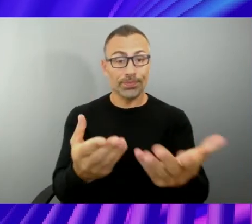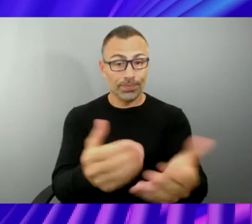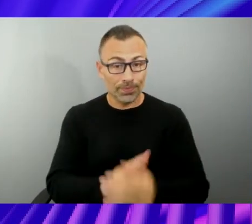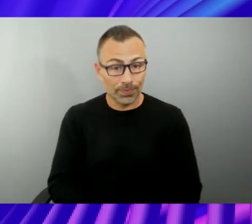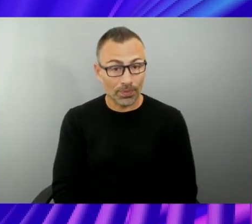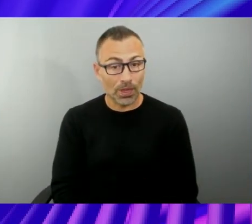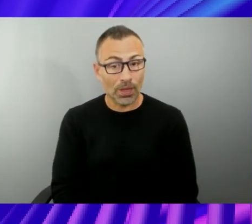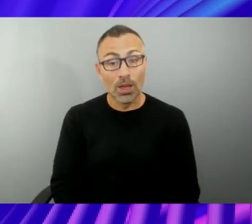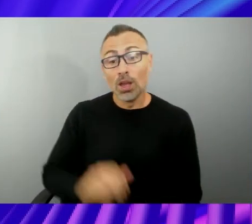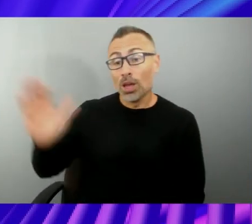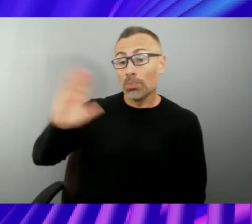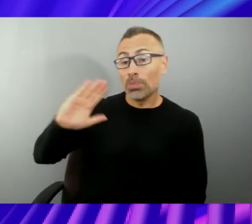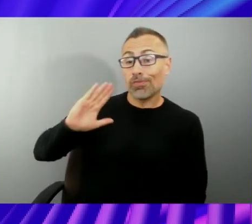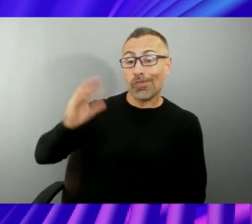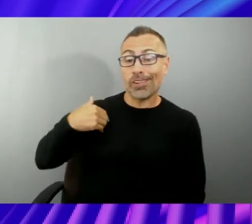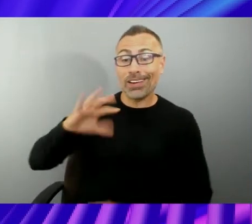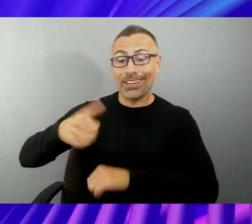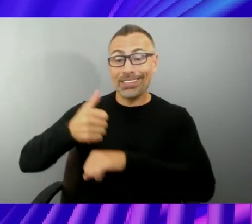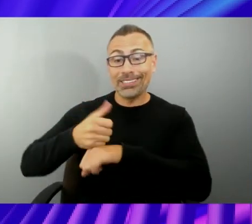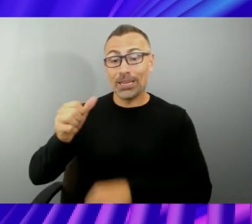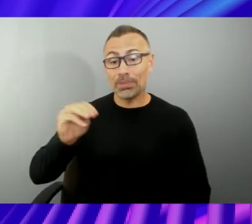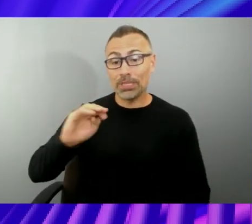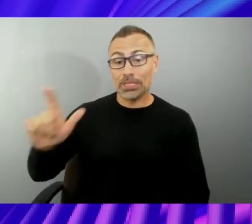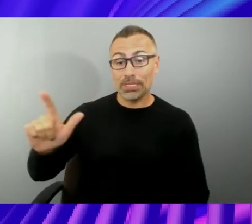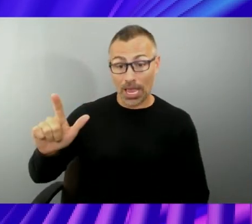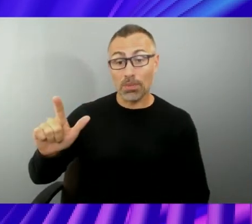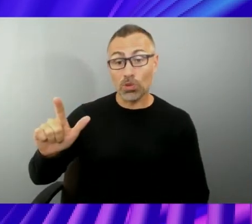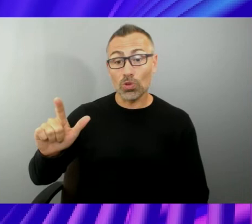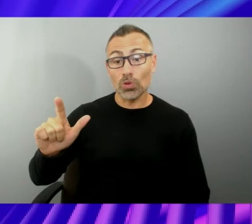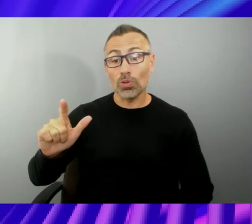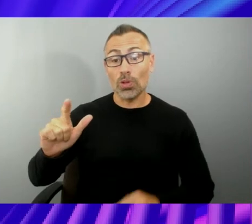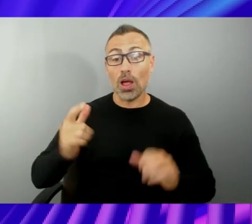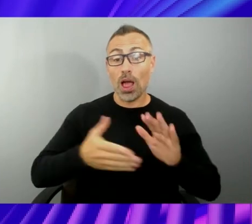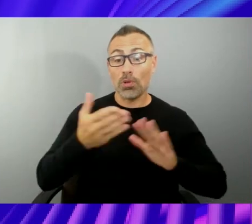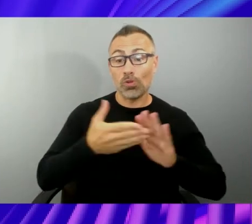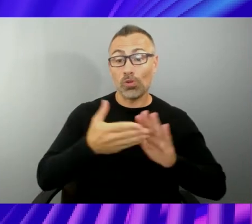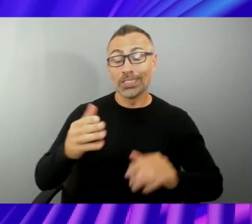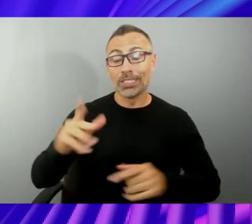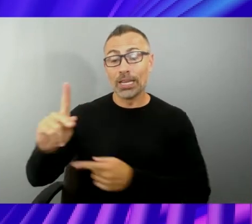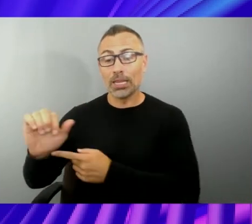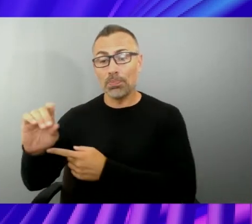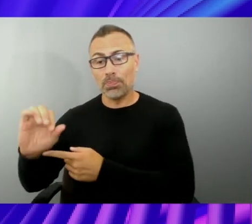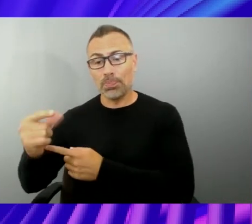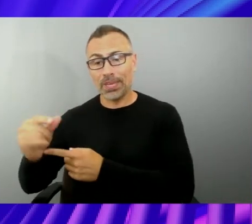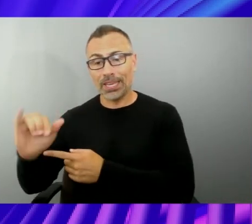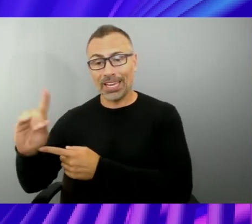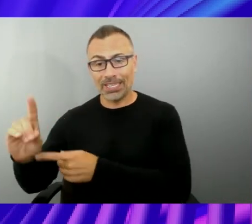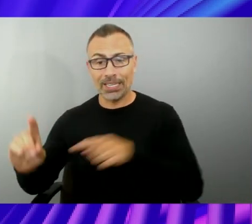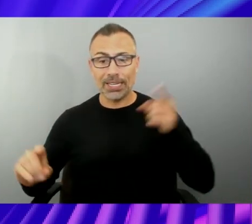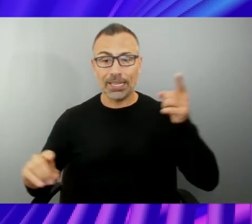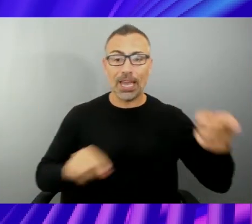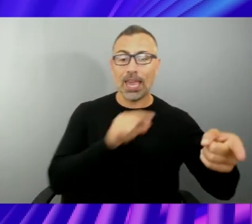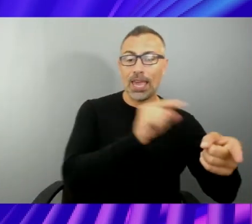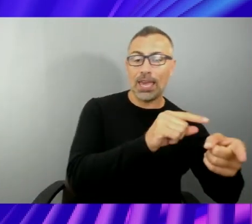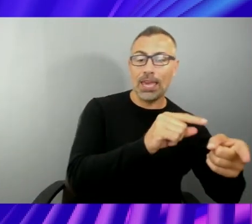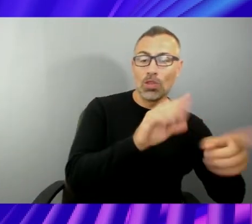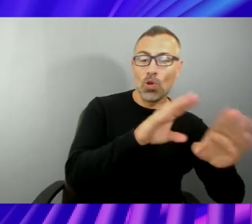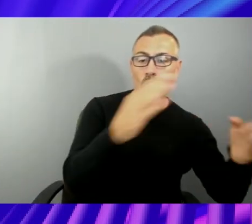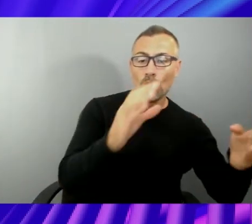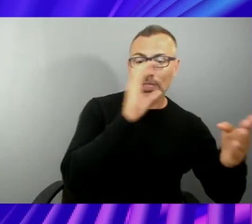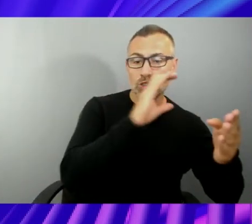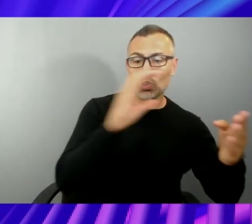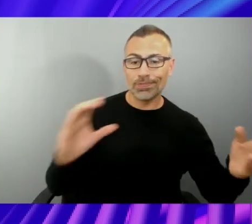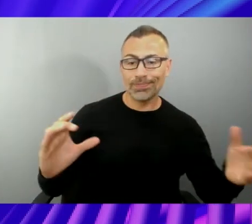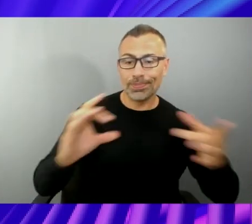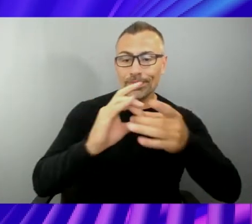federation between the Ping Identity and Amazon OpenSearch. Look at here, the screen which you are going to see is basically